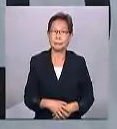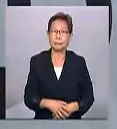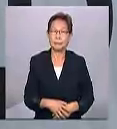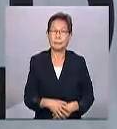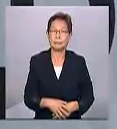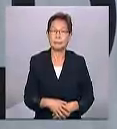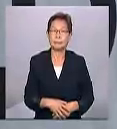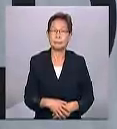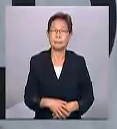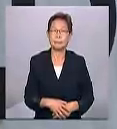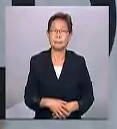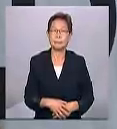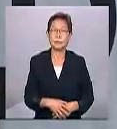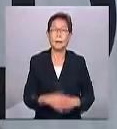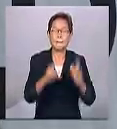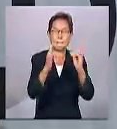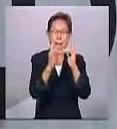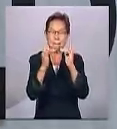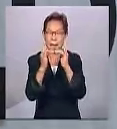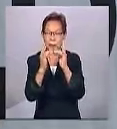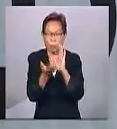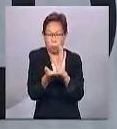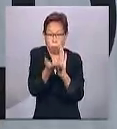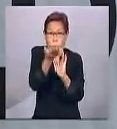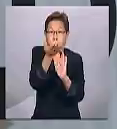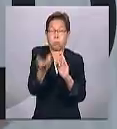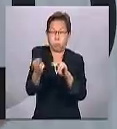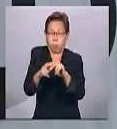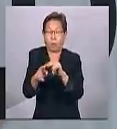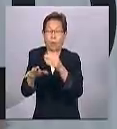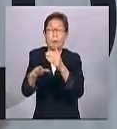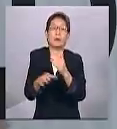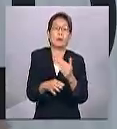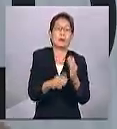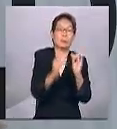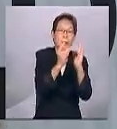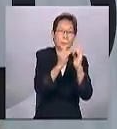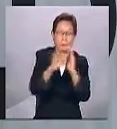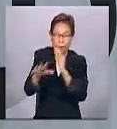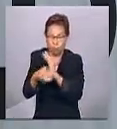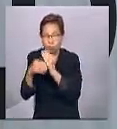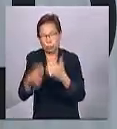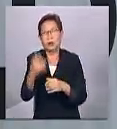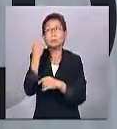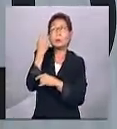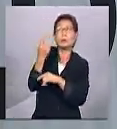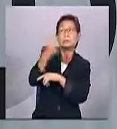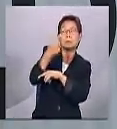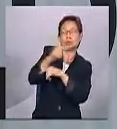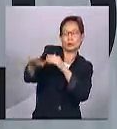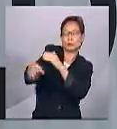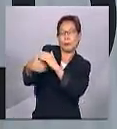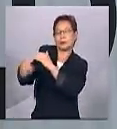So, beds-wise, we have certainly increased our beds over the last couple of days. Last year, I